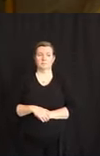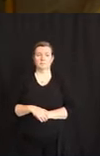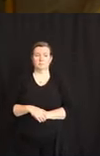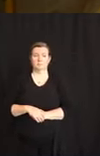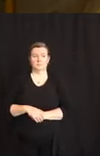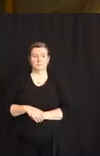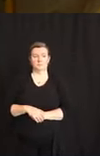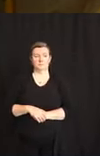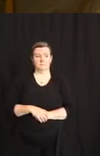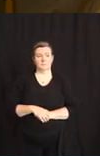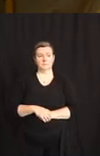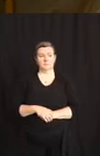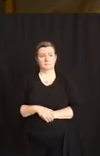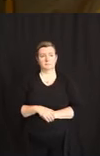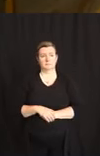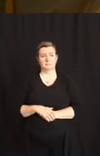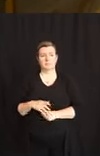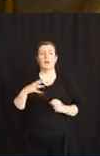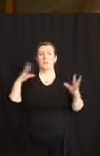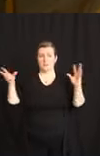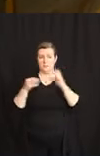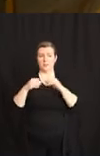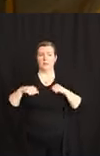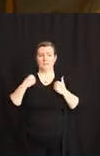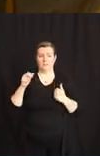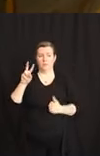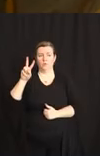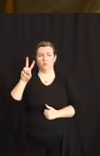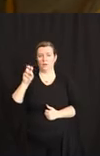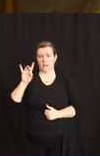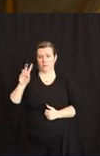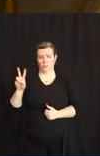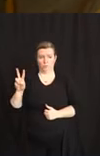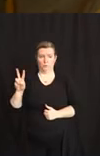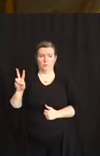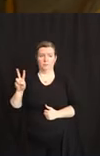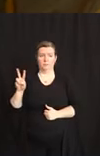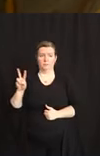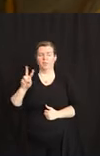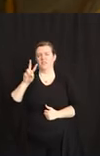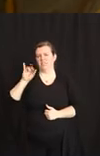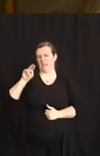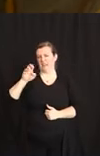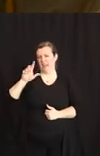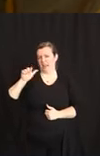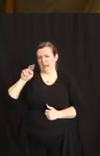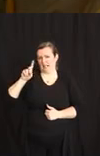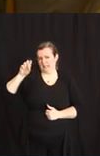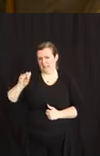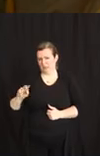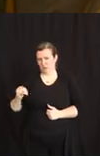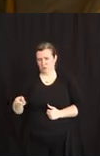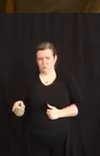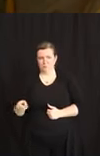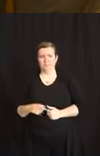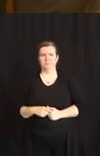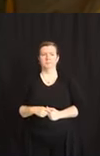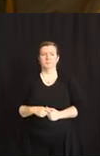of 282. They have one positive COVID-19 patient and no